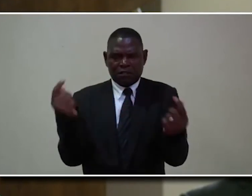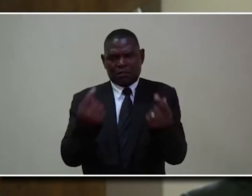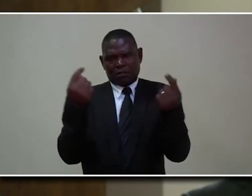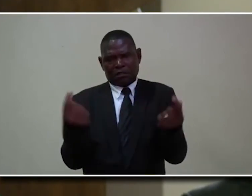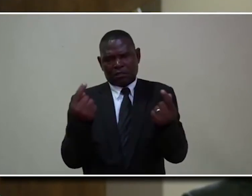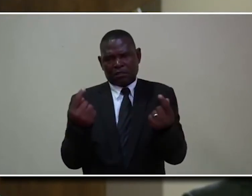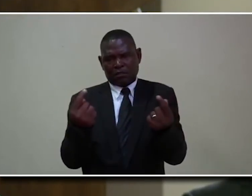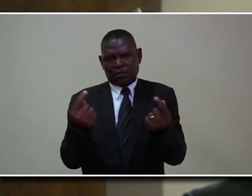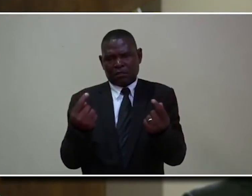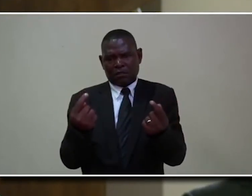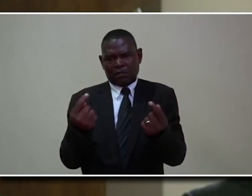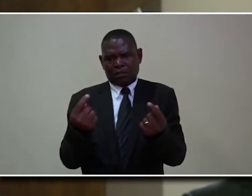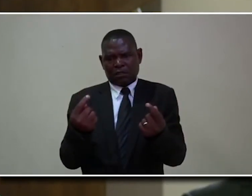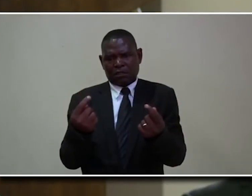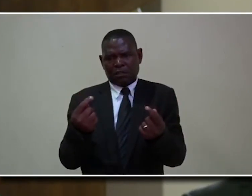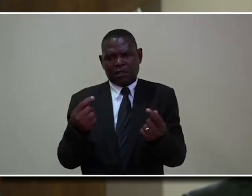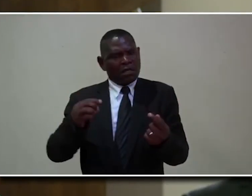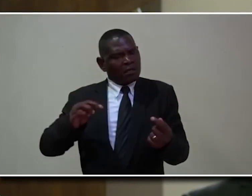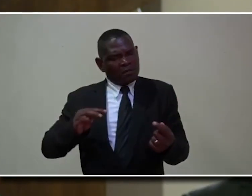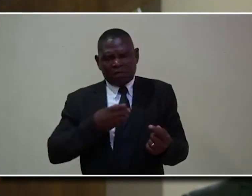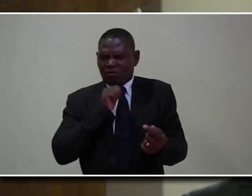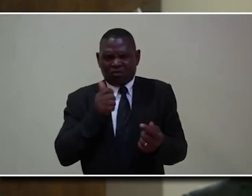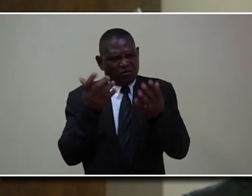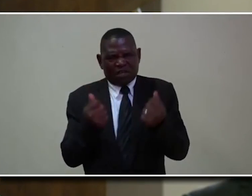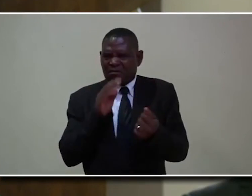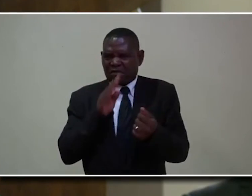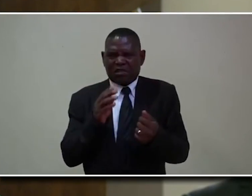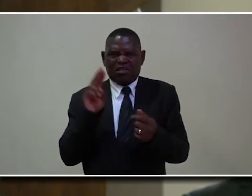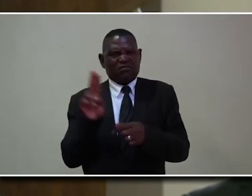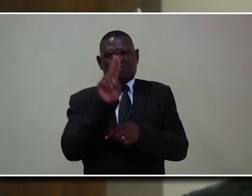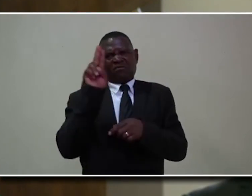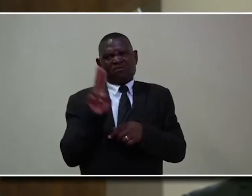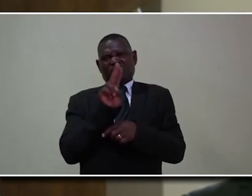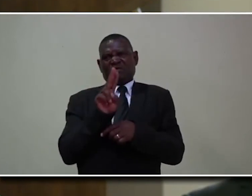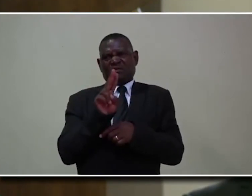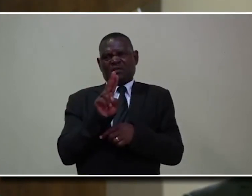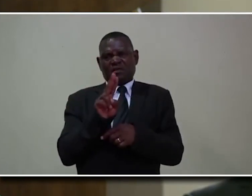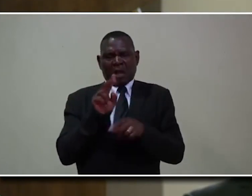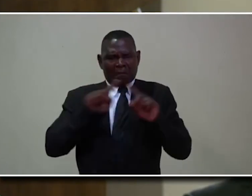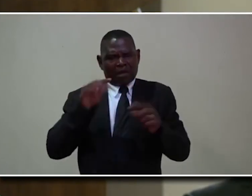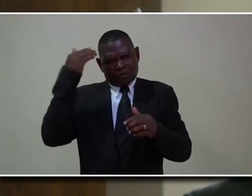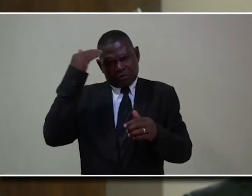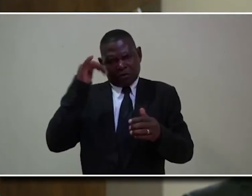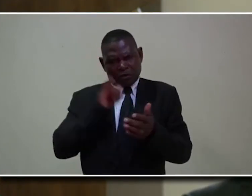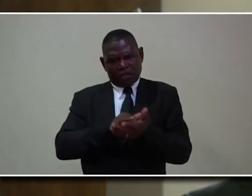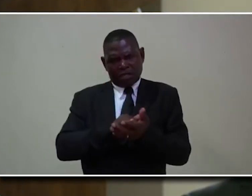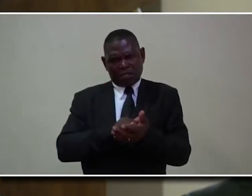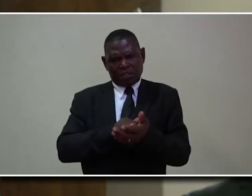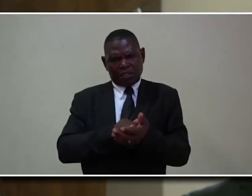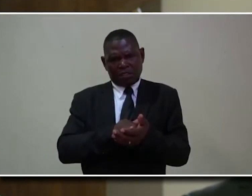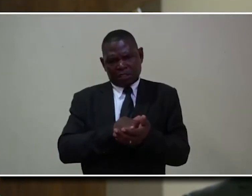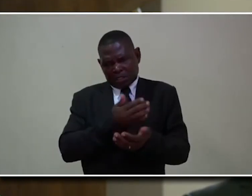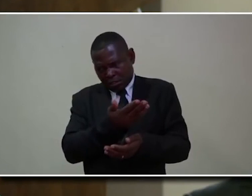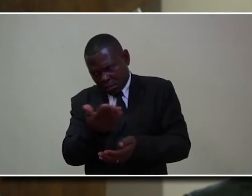We do not want to take anything for granted. But we know also that there is time when we can